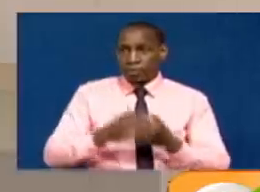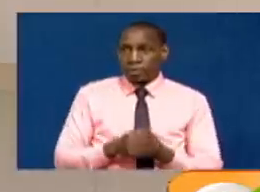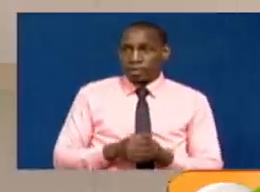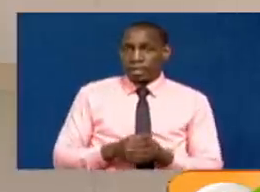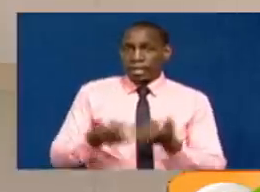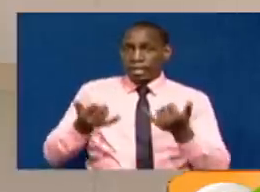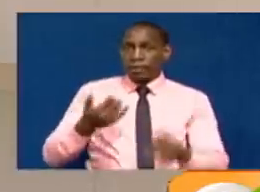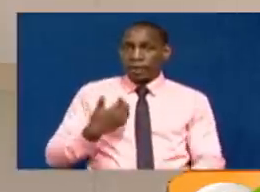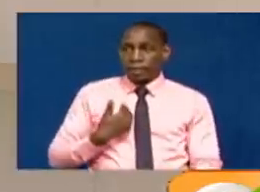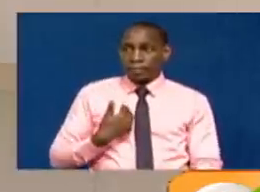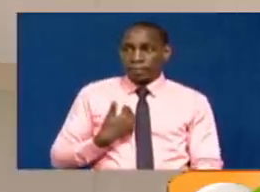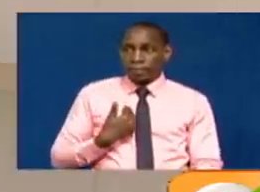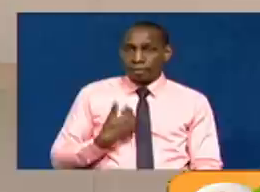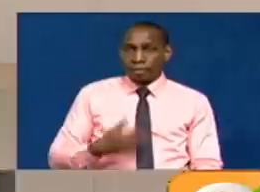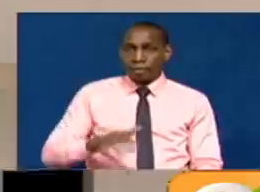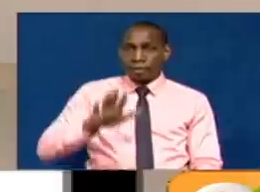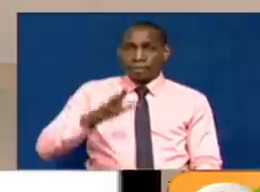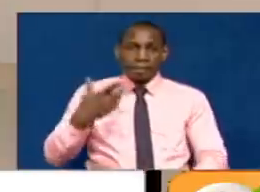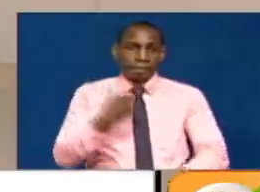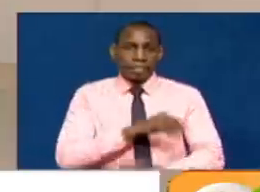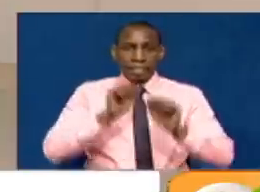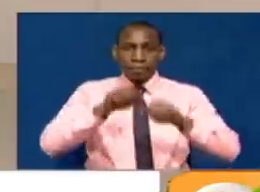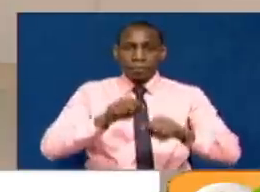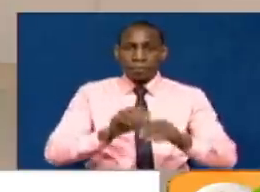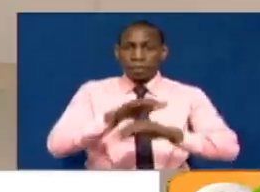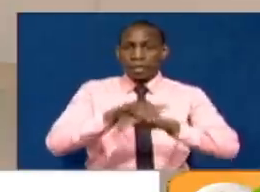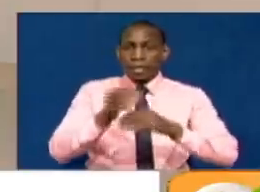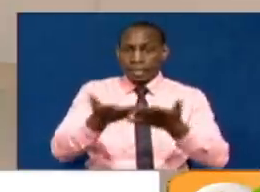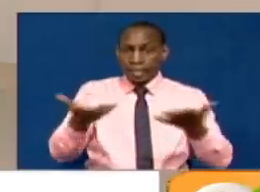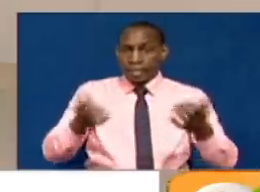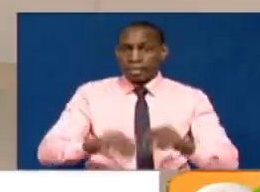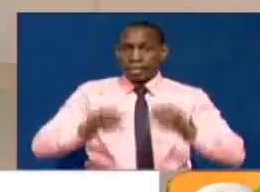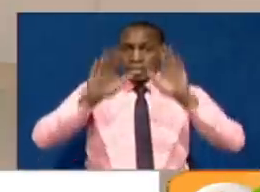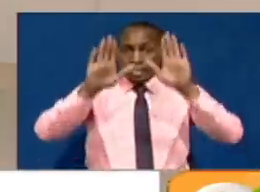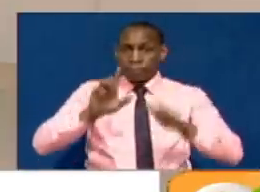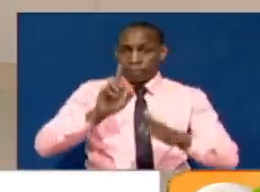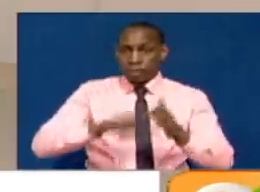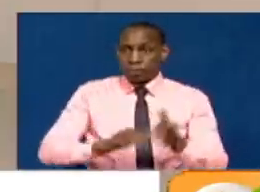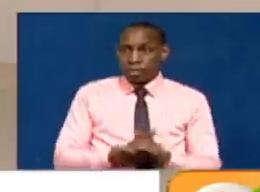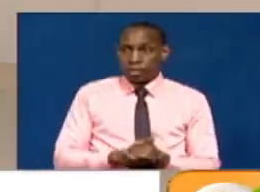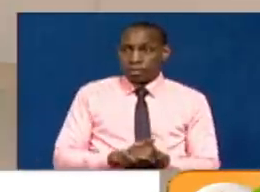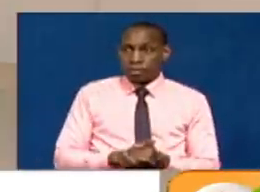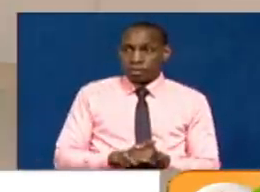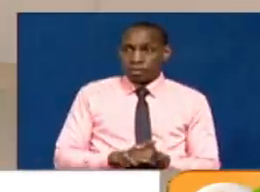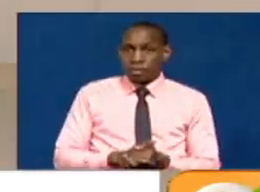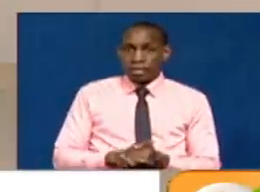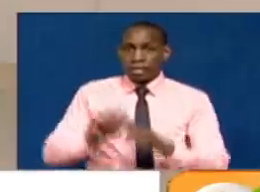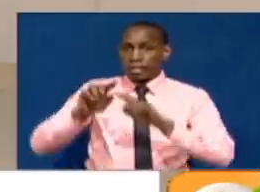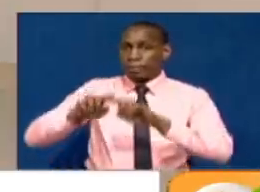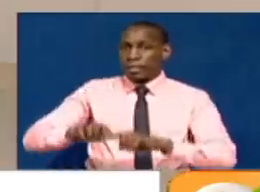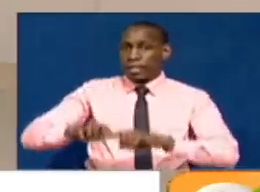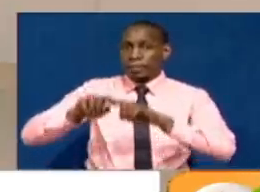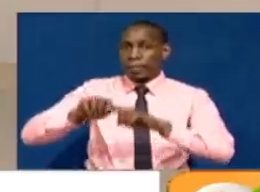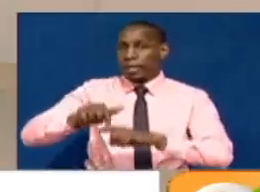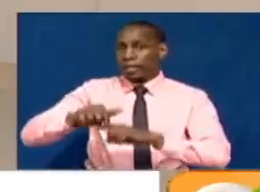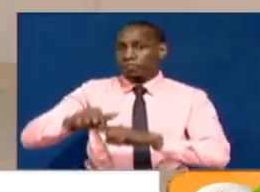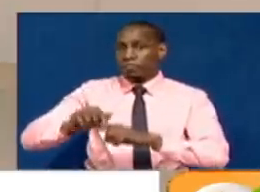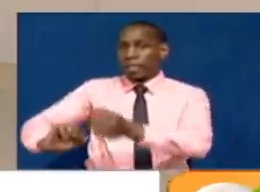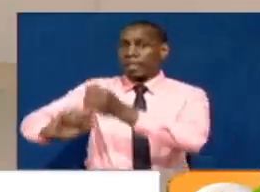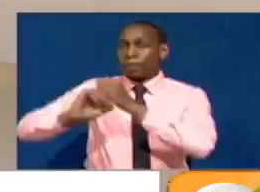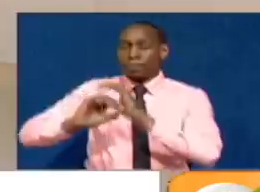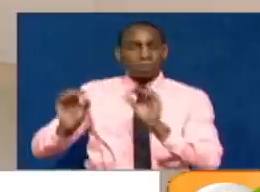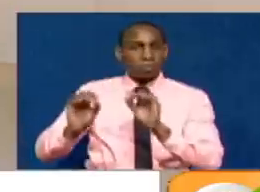now have, I think, up to 5 vaccines that are available in the market. What's most encouraging as well is that, you know, we're no longer depending on the